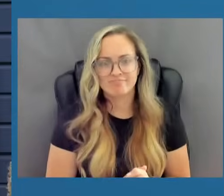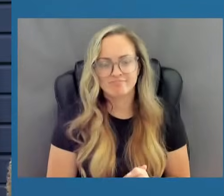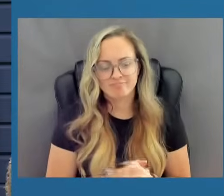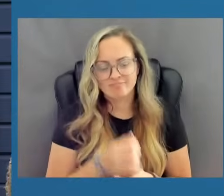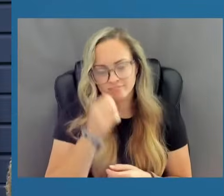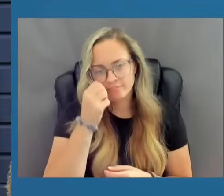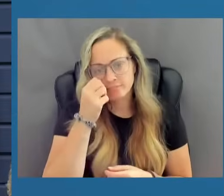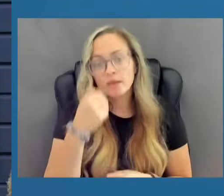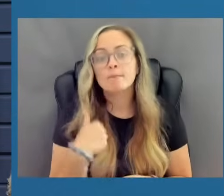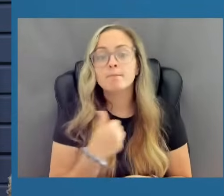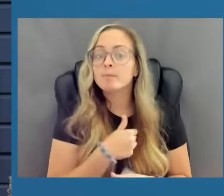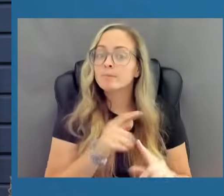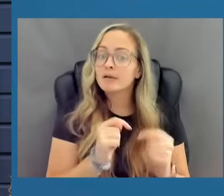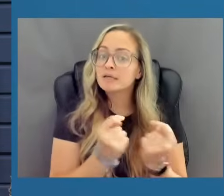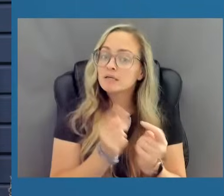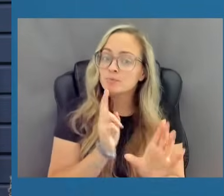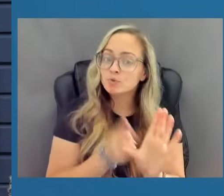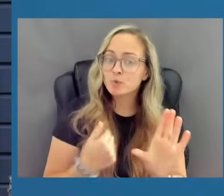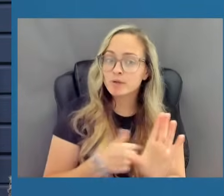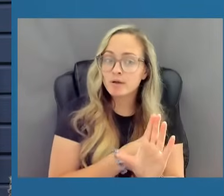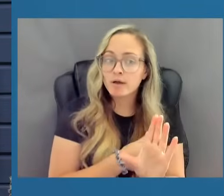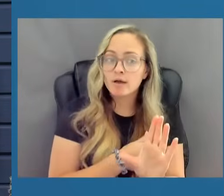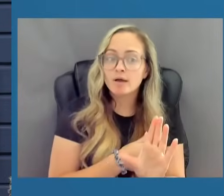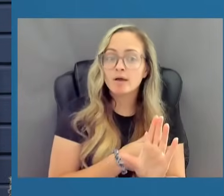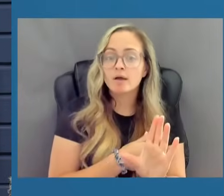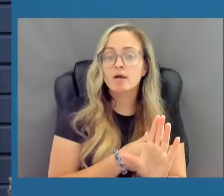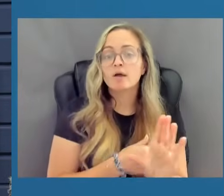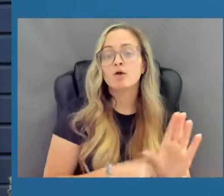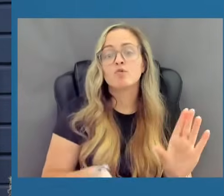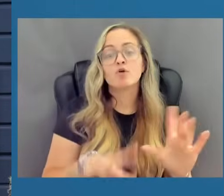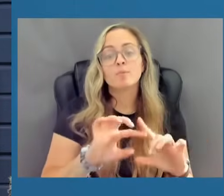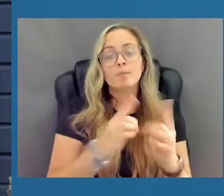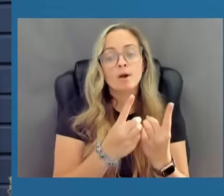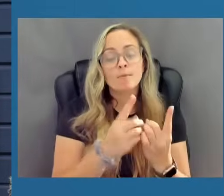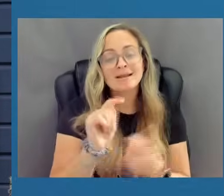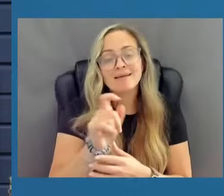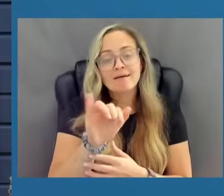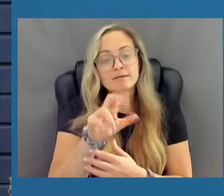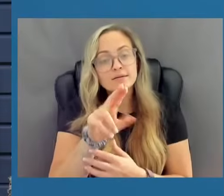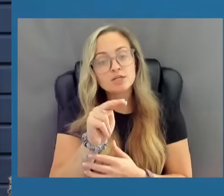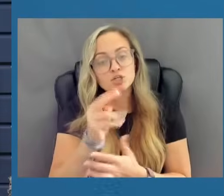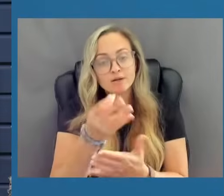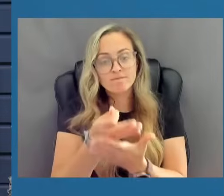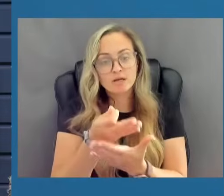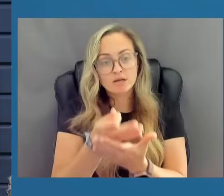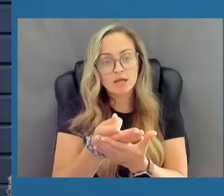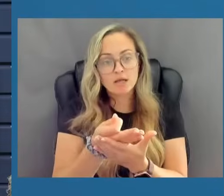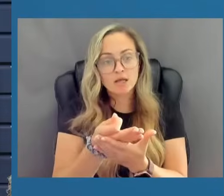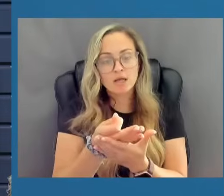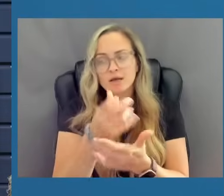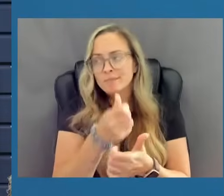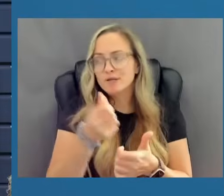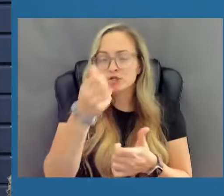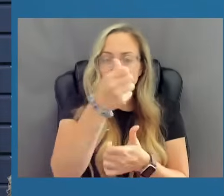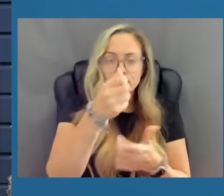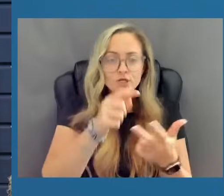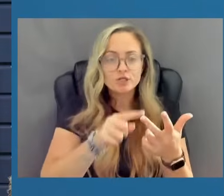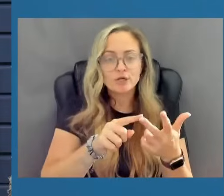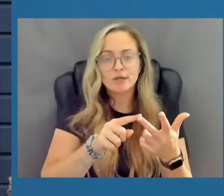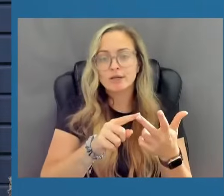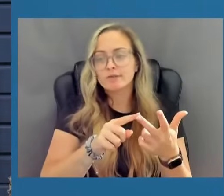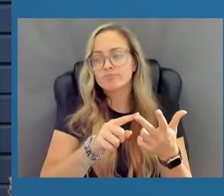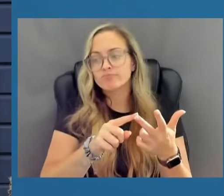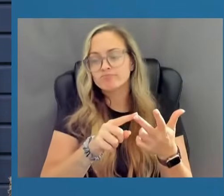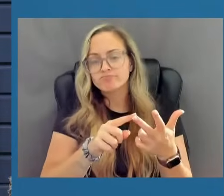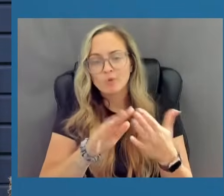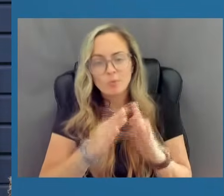Members of my team are here from Department of Taxation and Finance and other members of my administration, as well as our community partners and friends in labor.